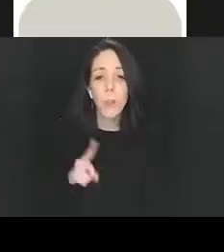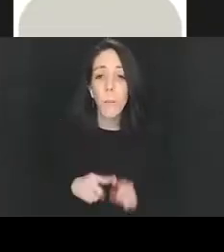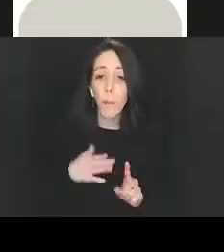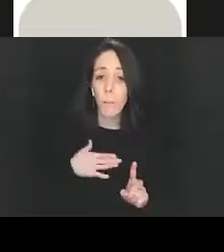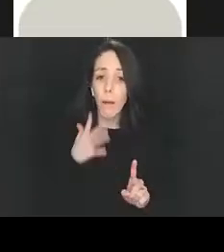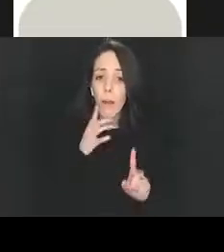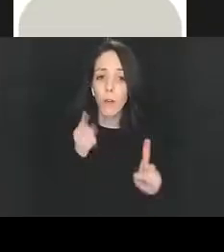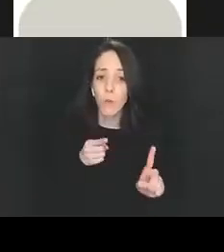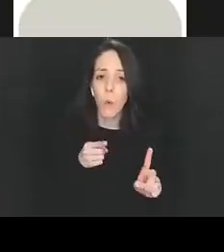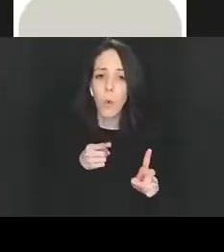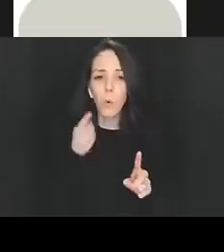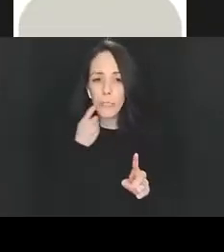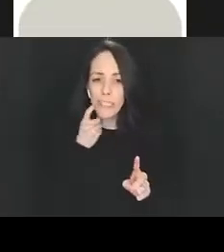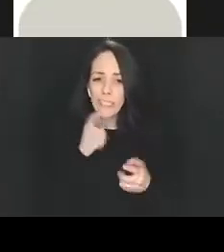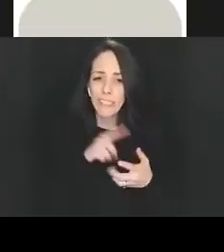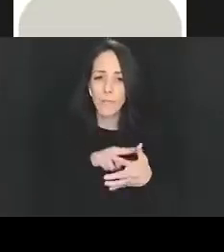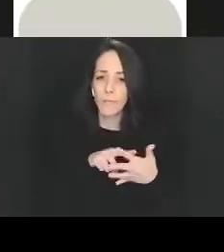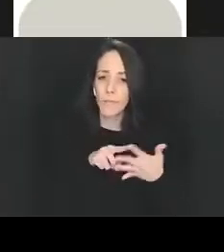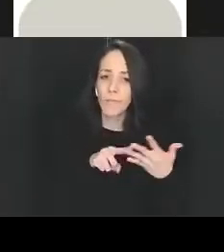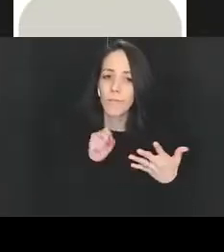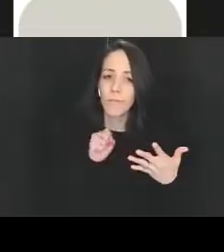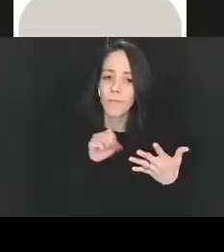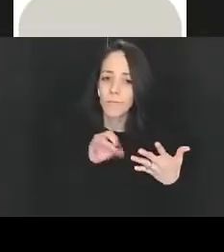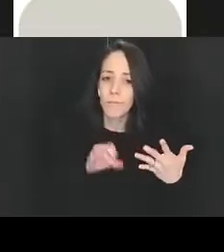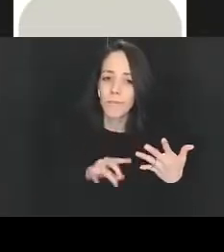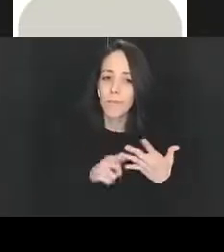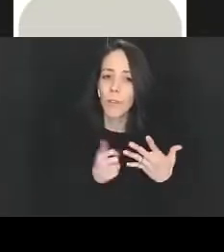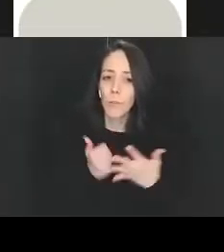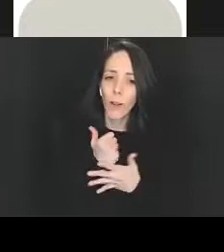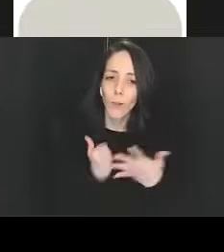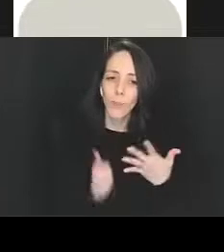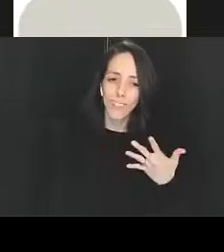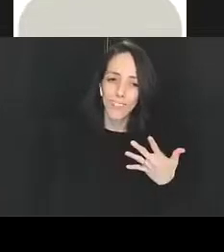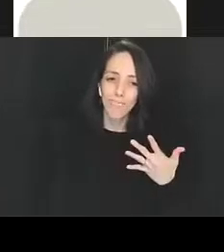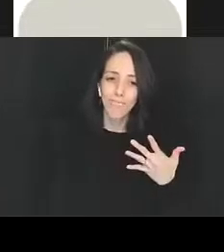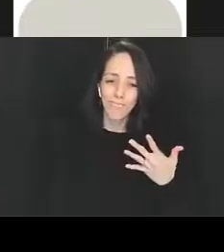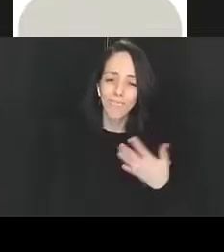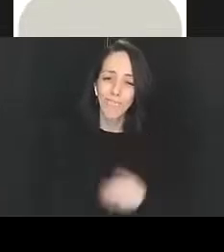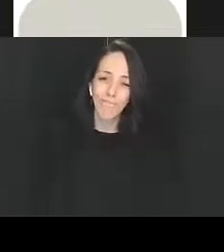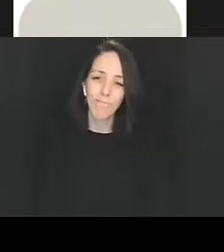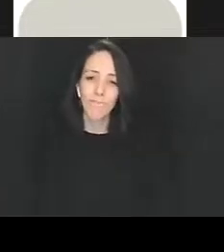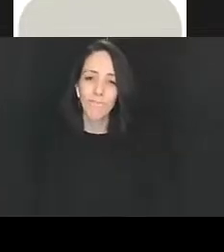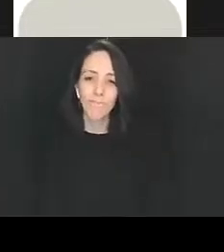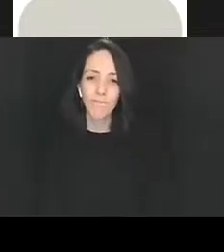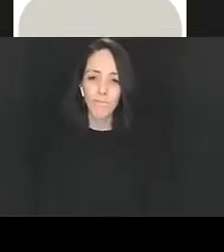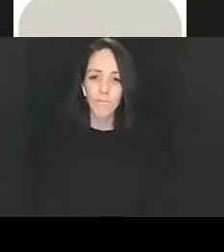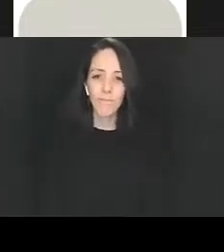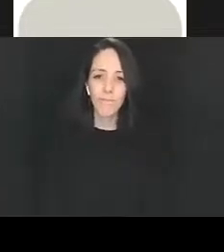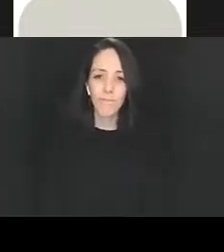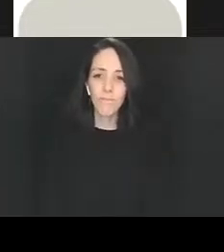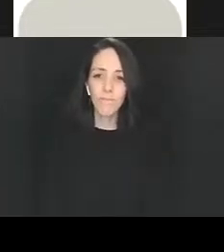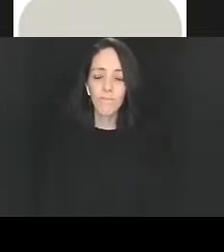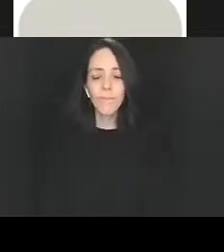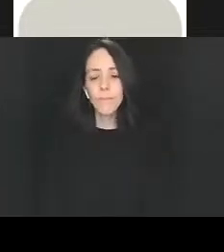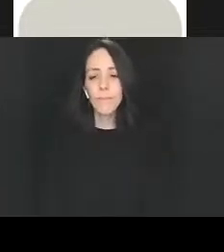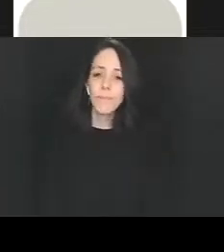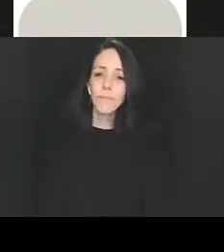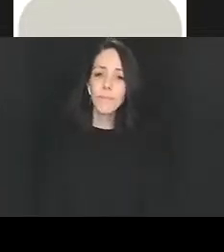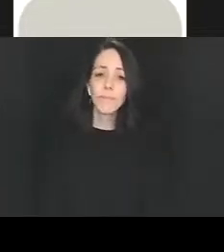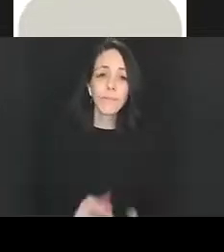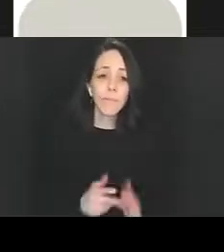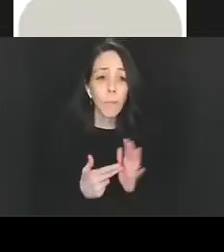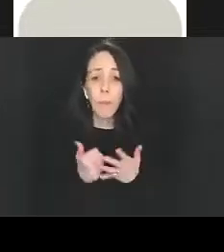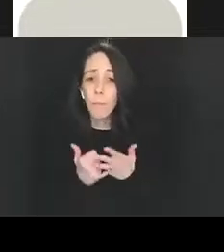intention going into this budget cycle, not necessarily seen as competing priorities, but really